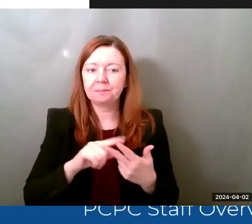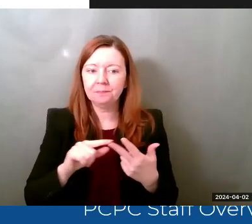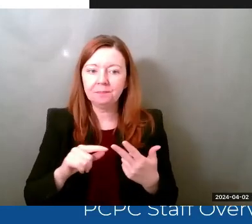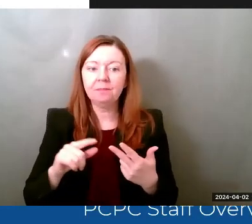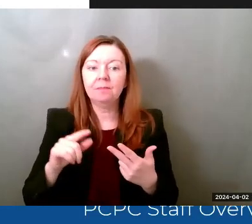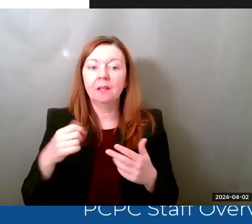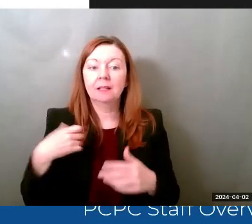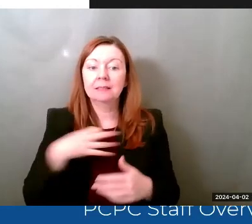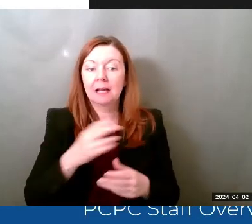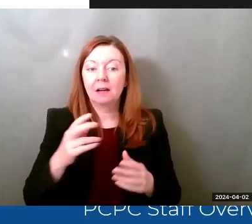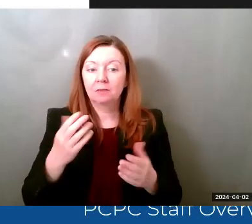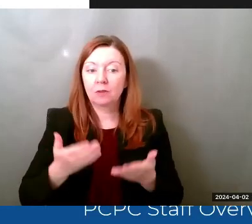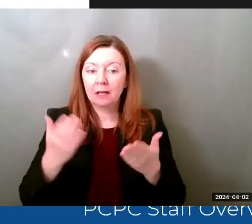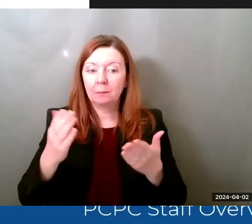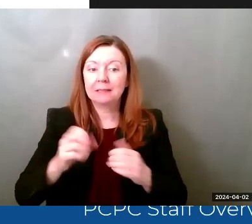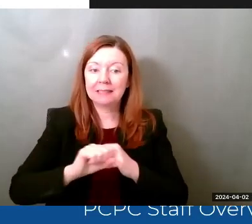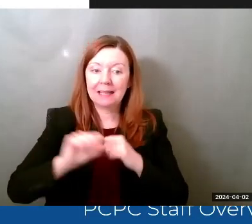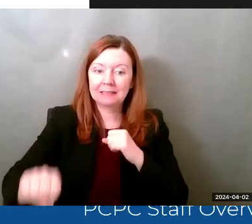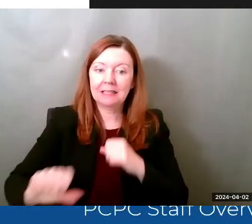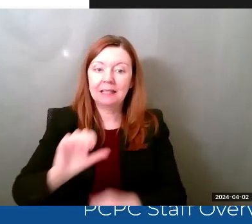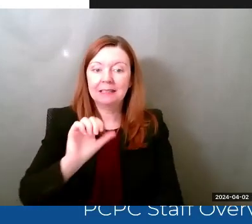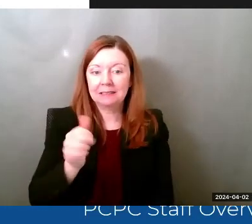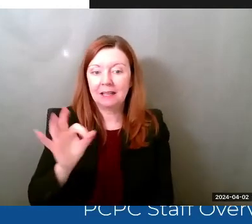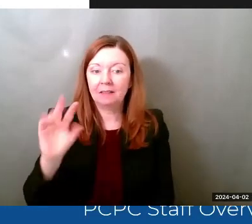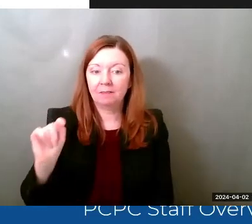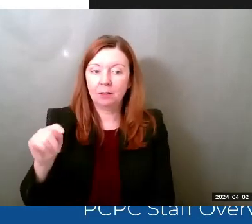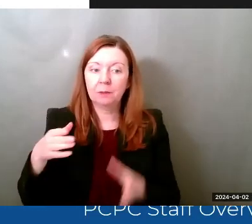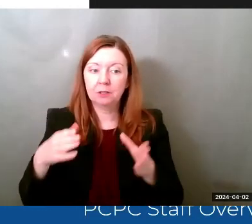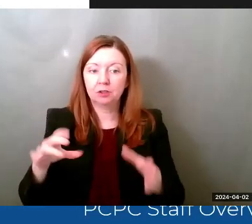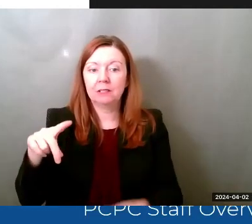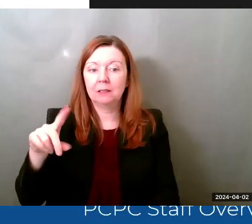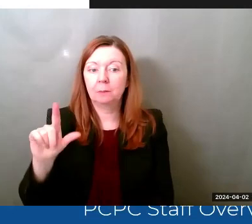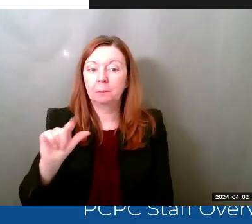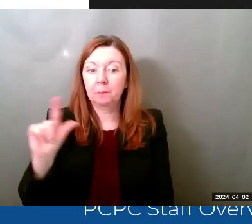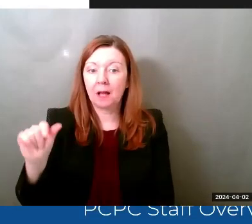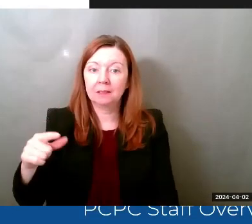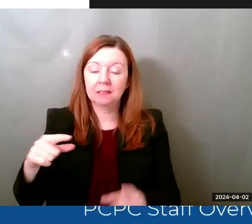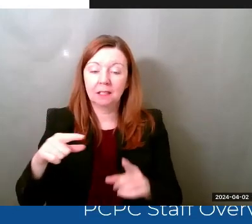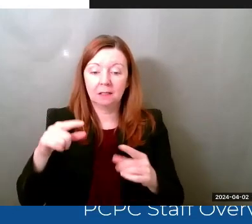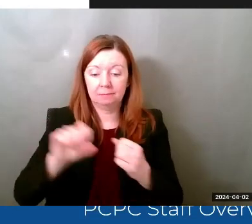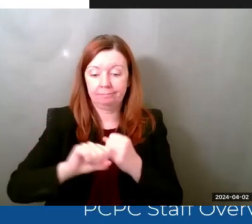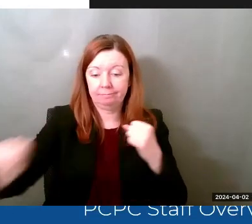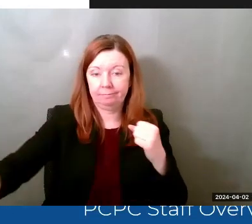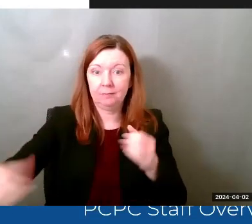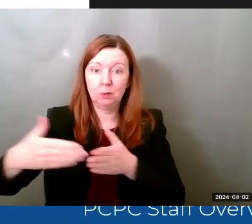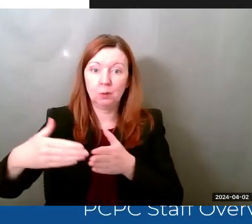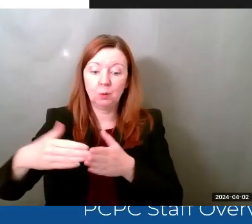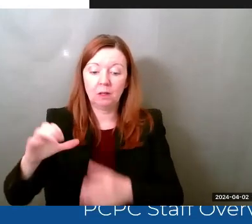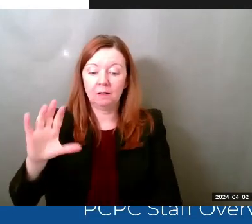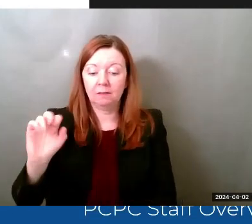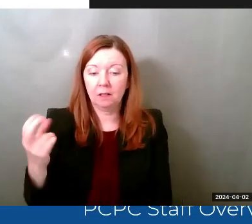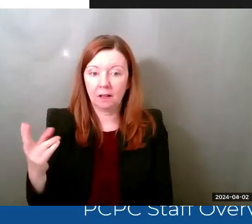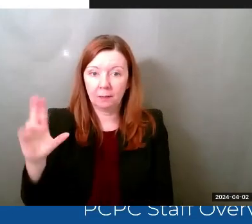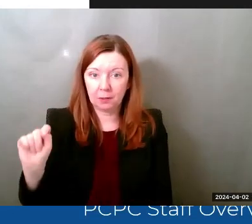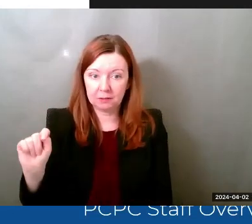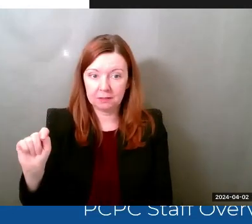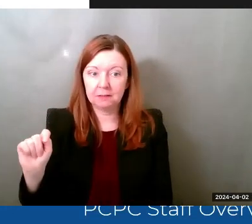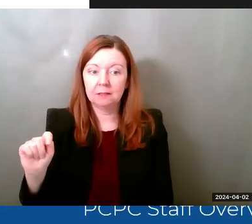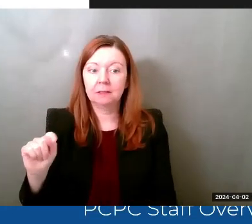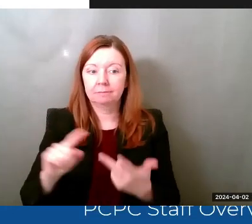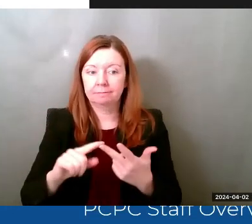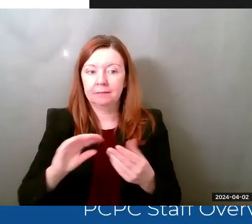staff recommends extending the 10th and Filbert Street Plaza to the corner of Cuthbert Street, noted by the number 3 on this